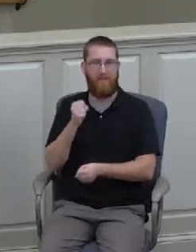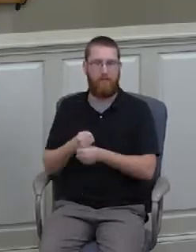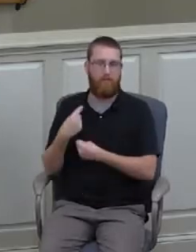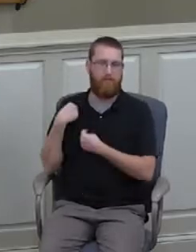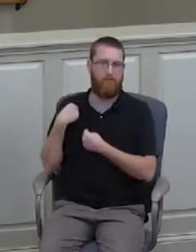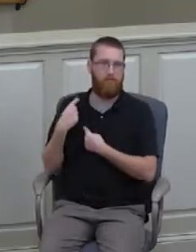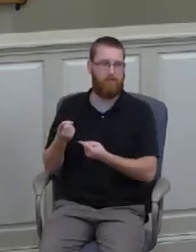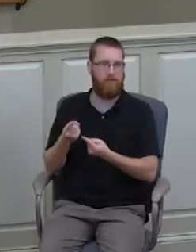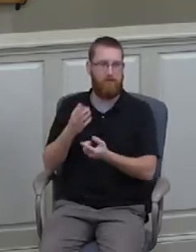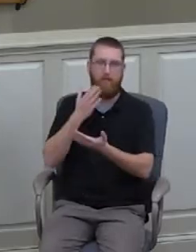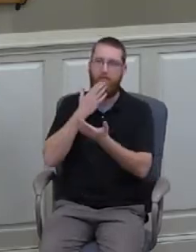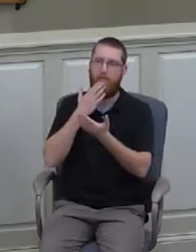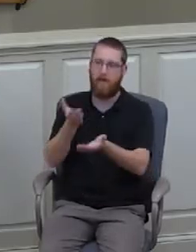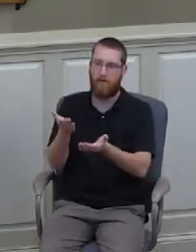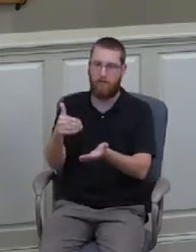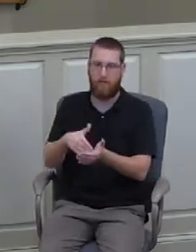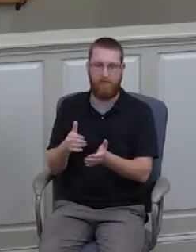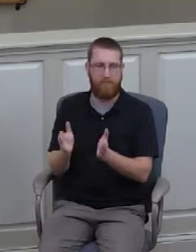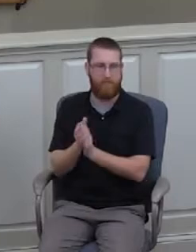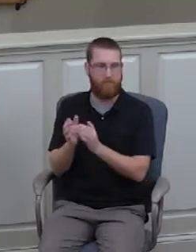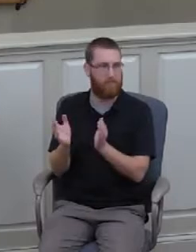you. Thank you.